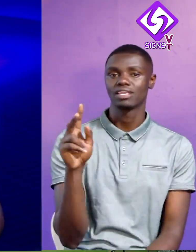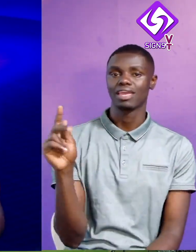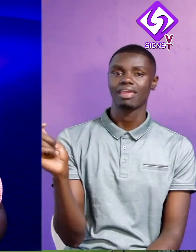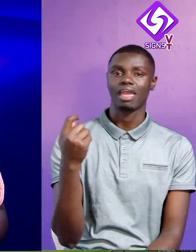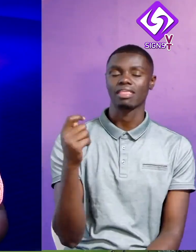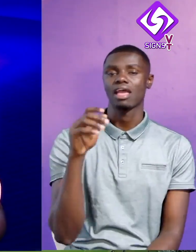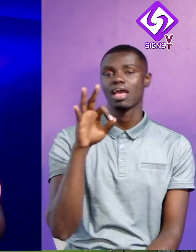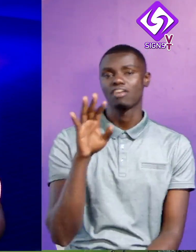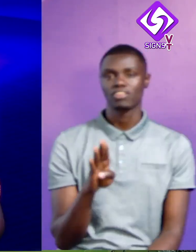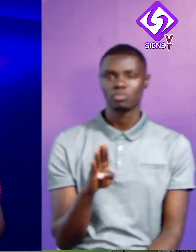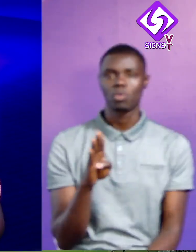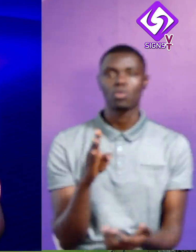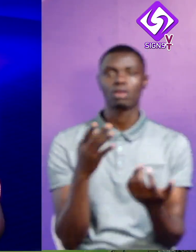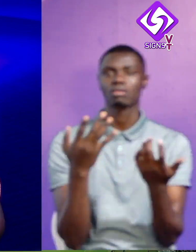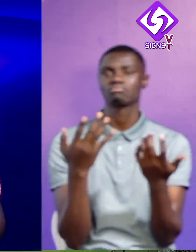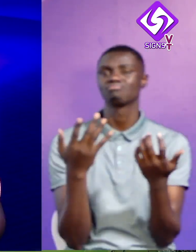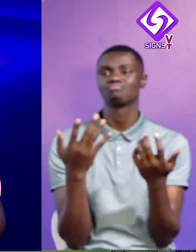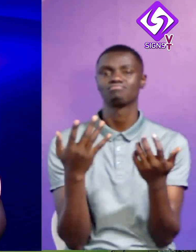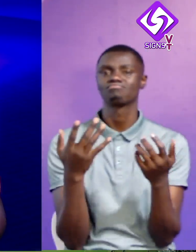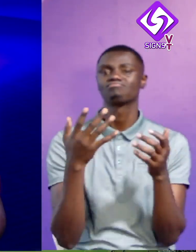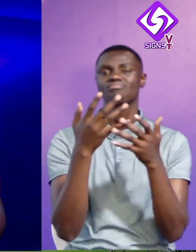on Facebook media and